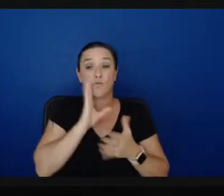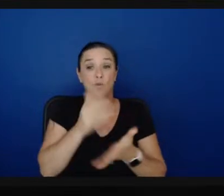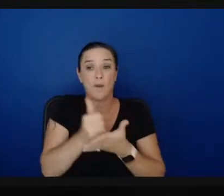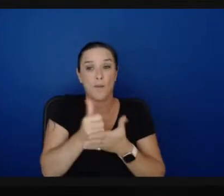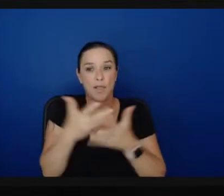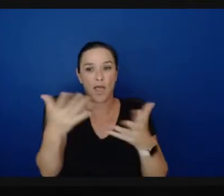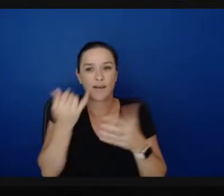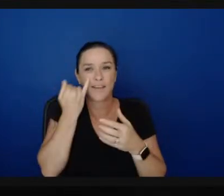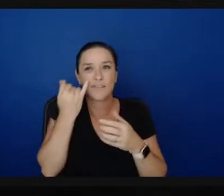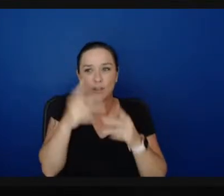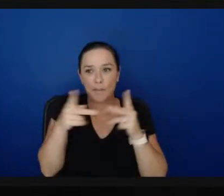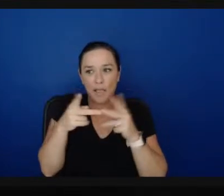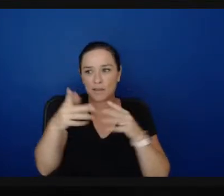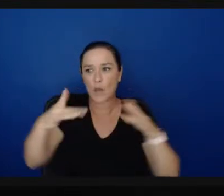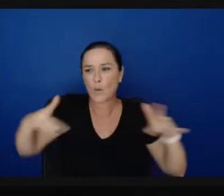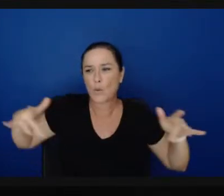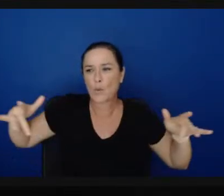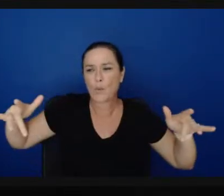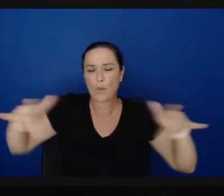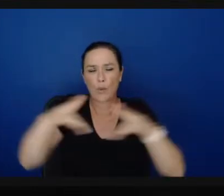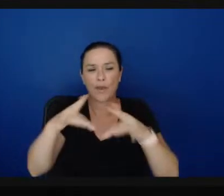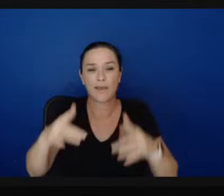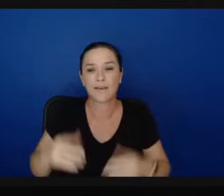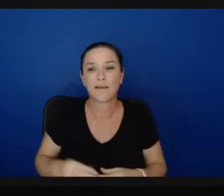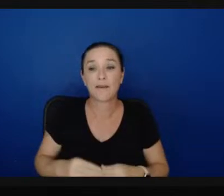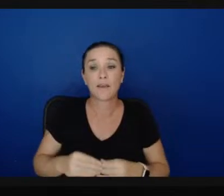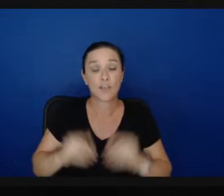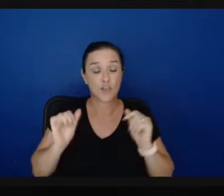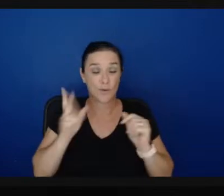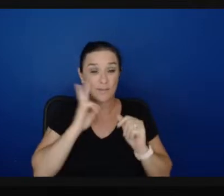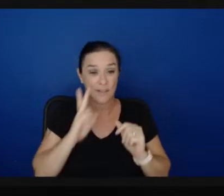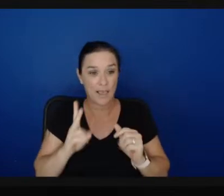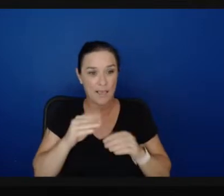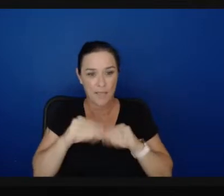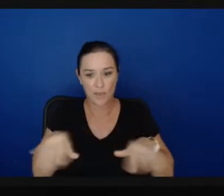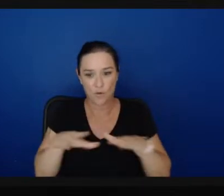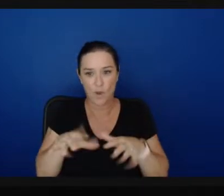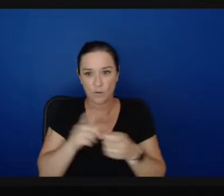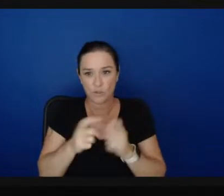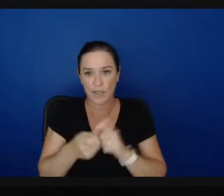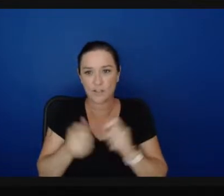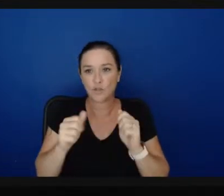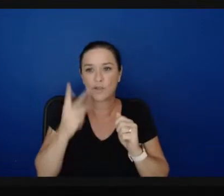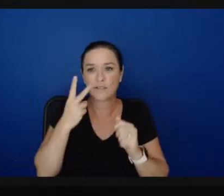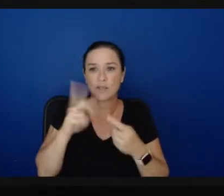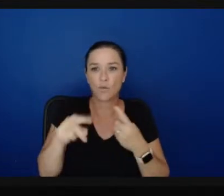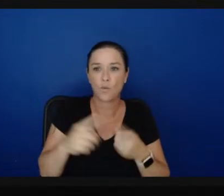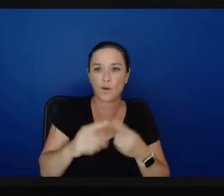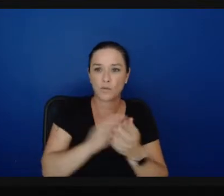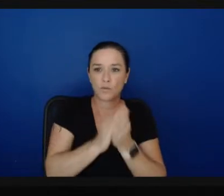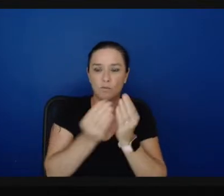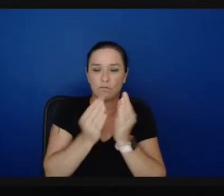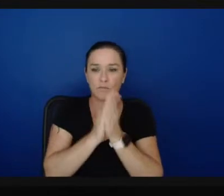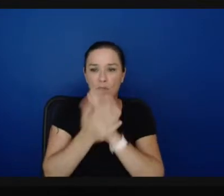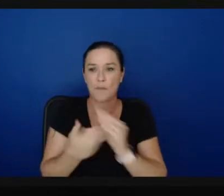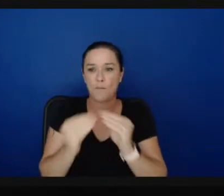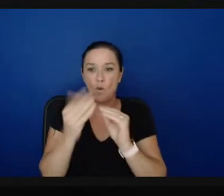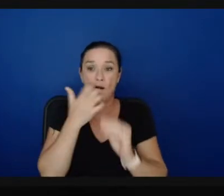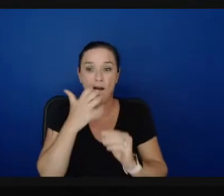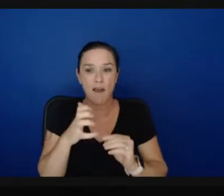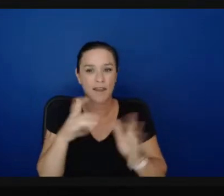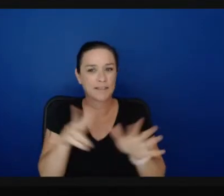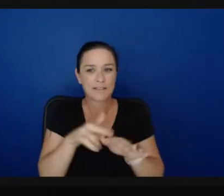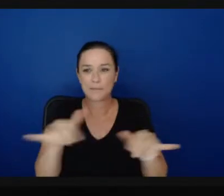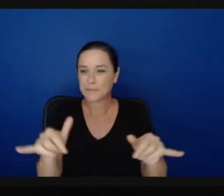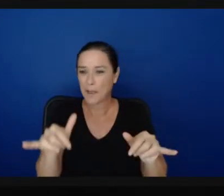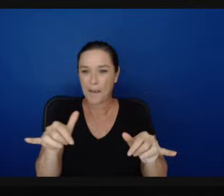the ground changed here and it changed here. It got much hotter at these times and these times at the same time as the ground